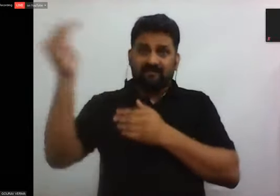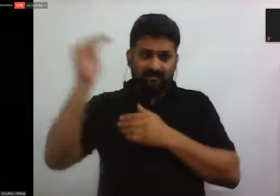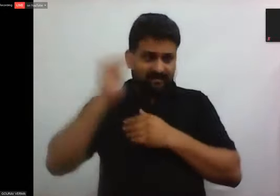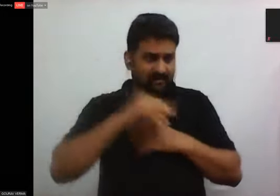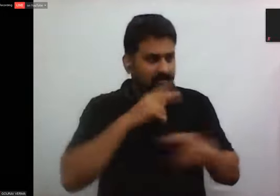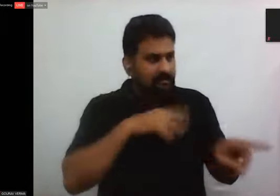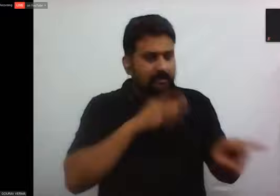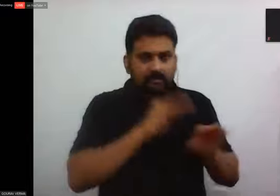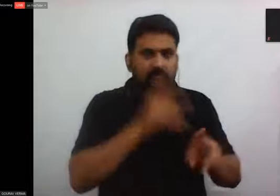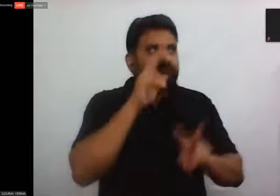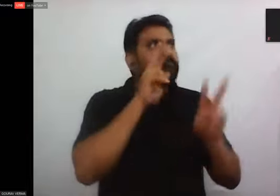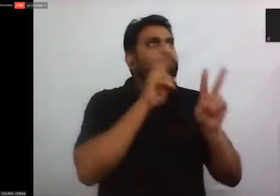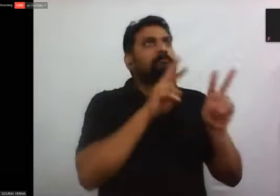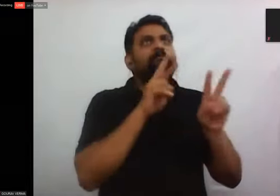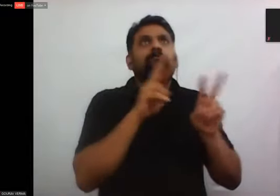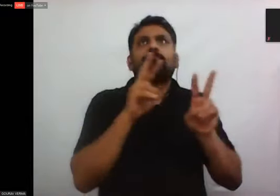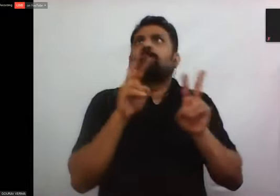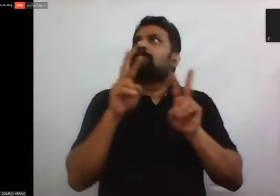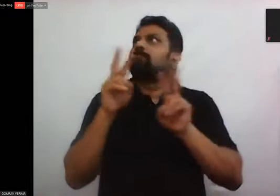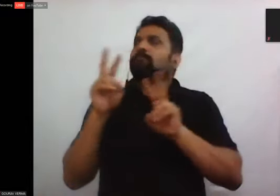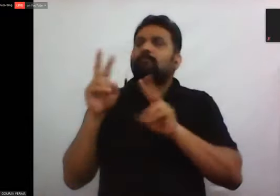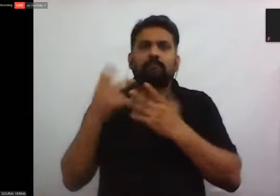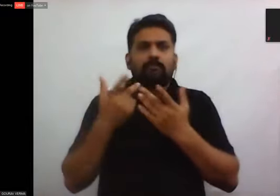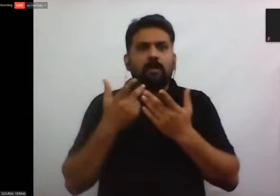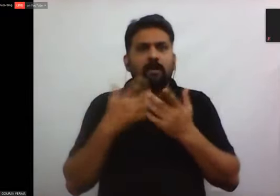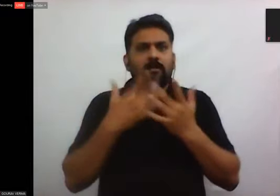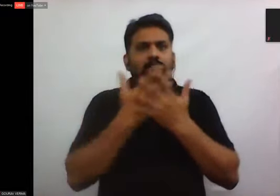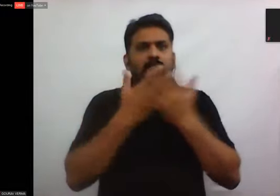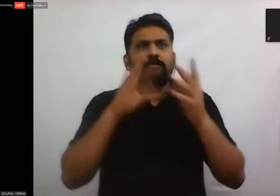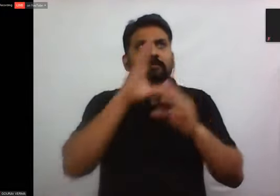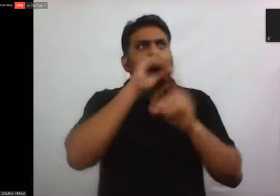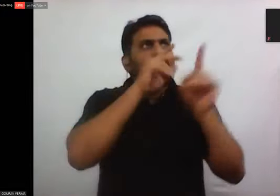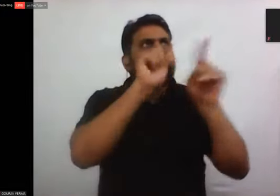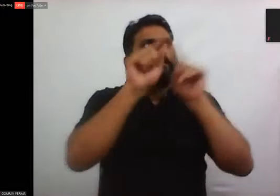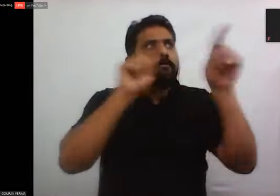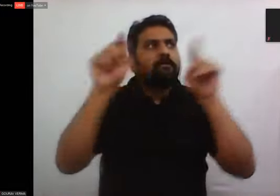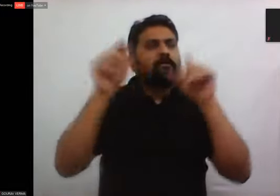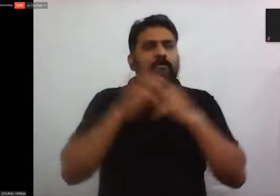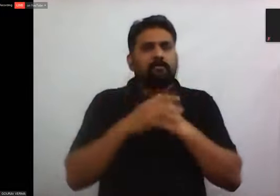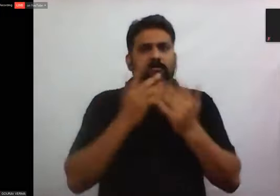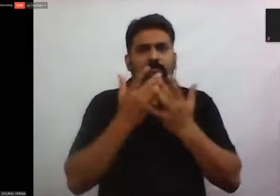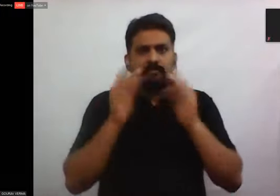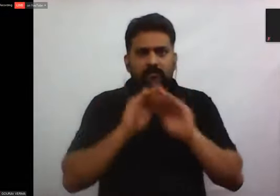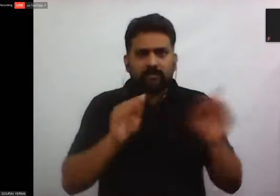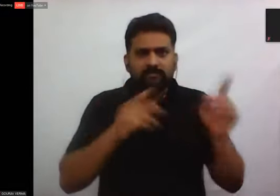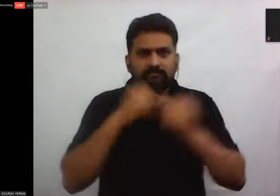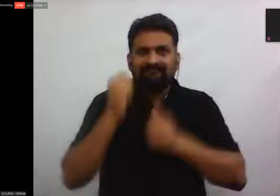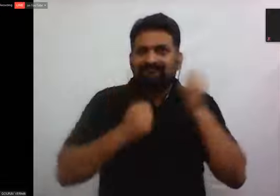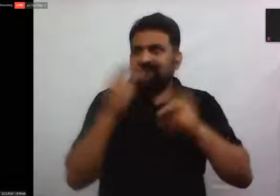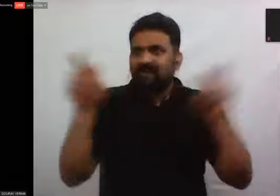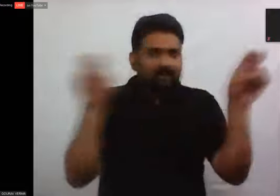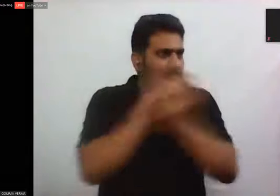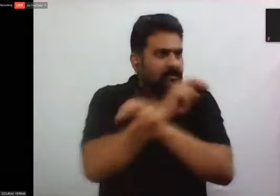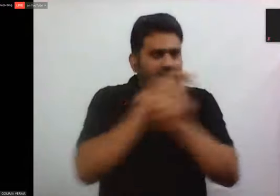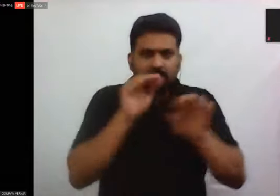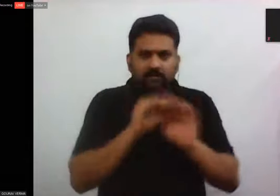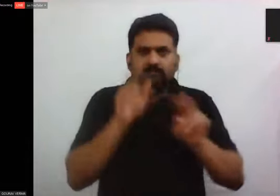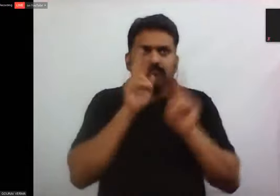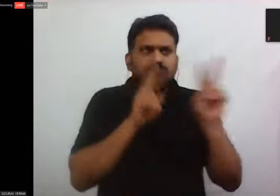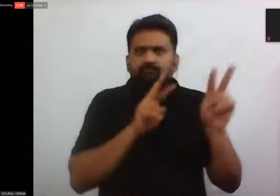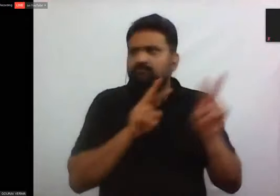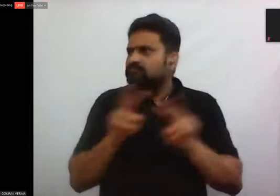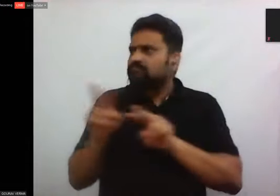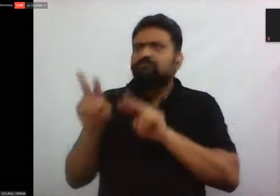many of the things in the center with a toy, then some of the children running around. The child was observing all